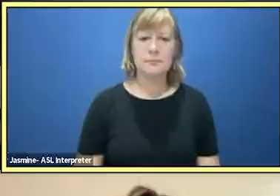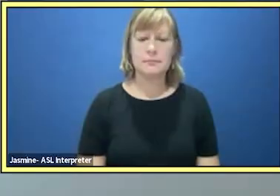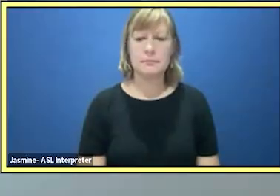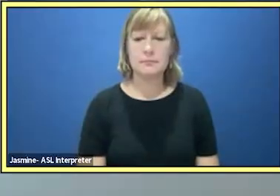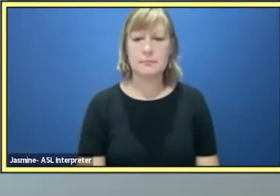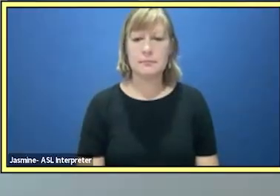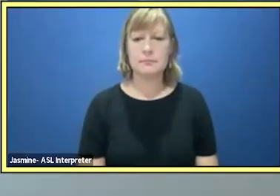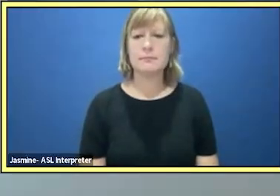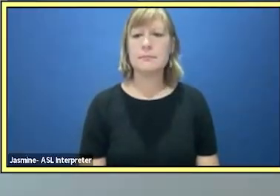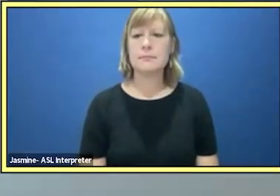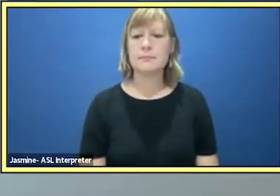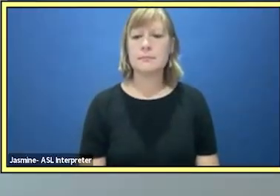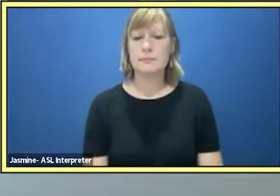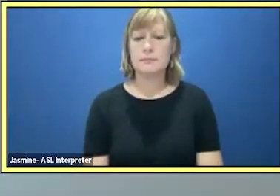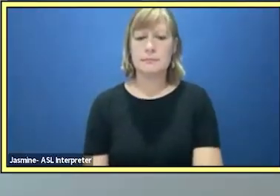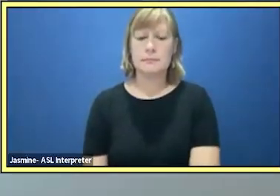Kimberly